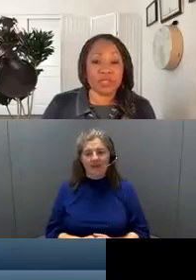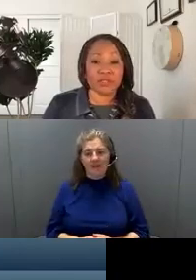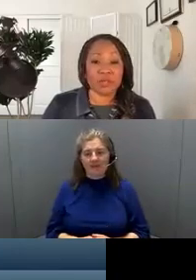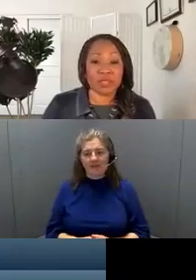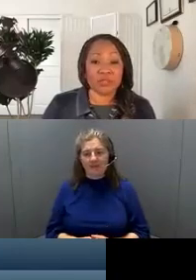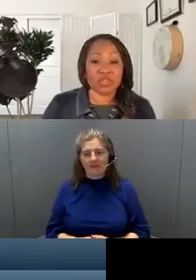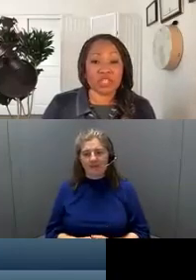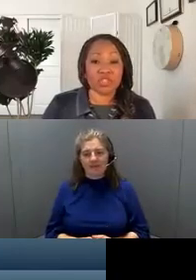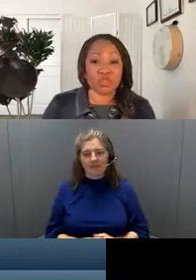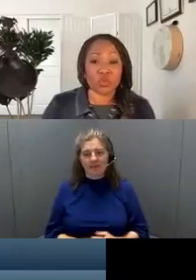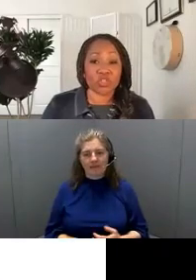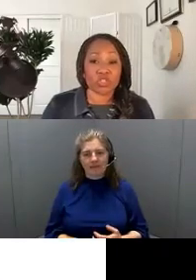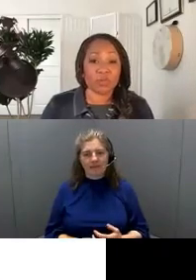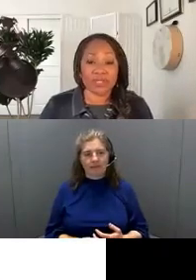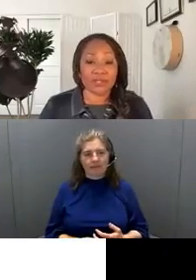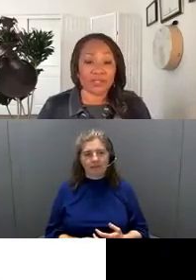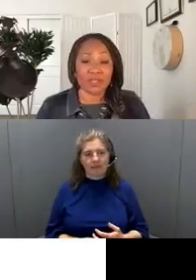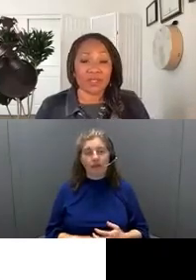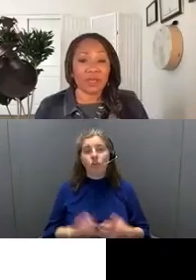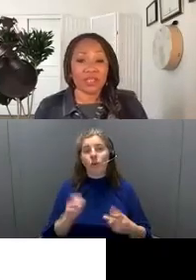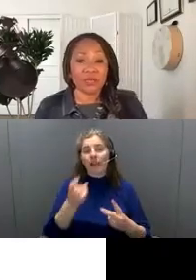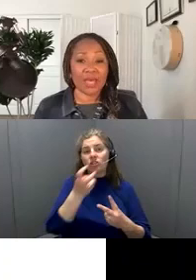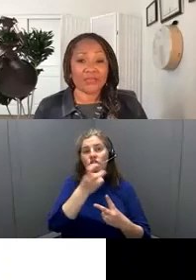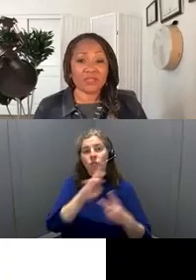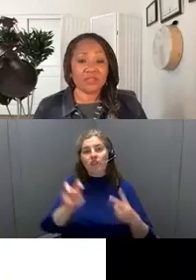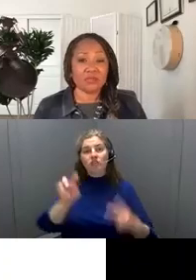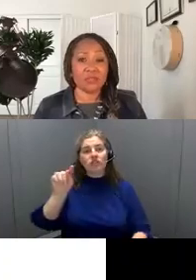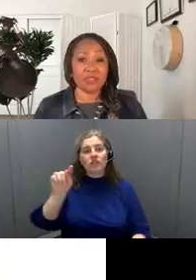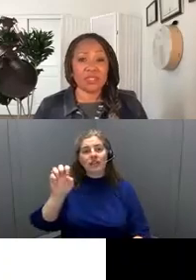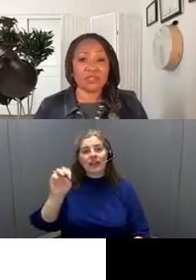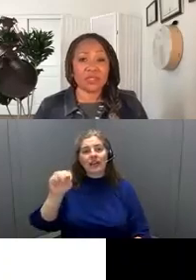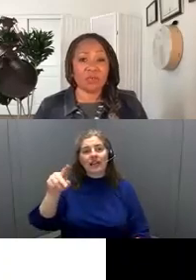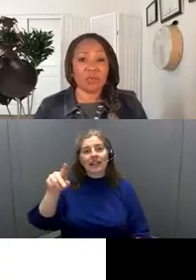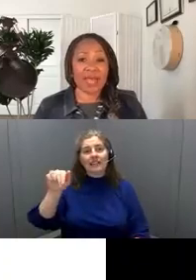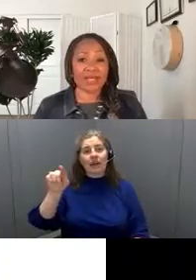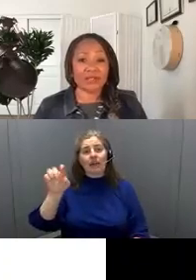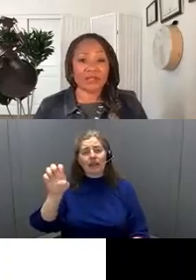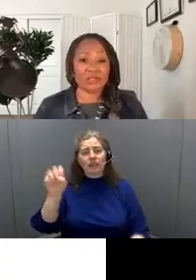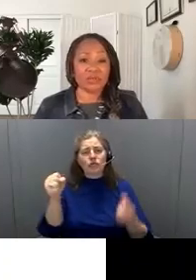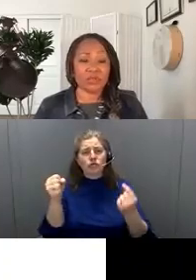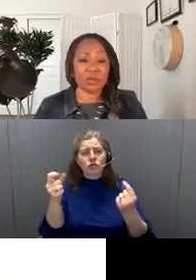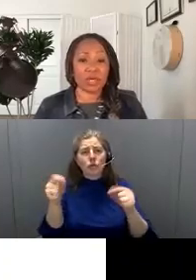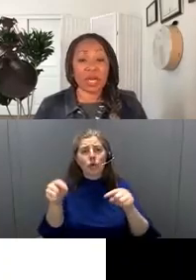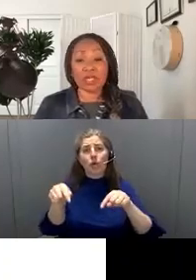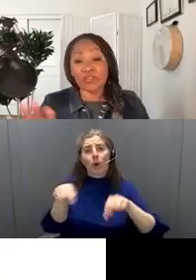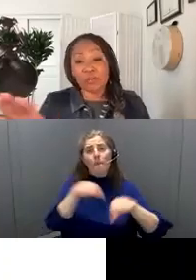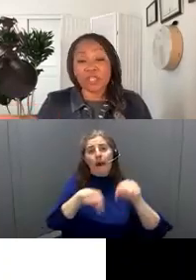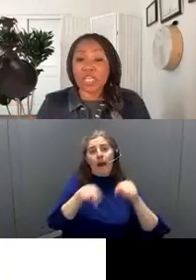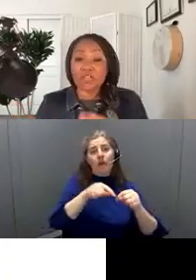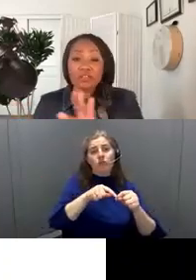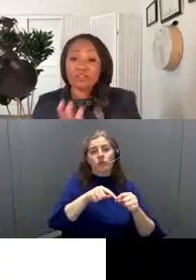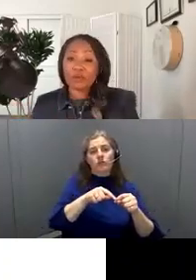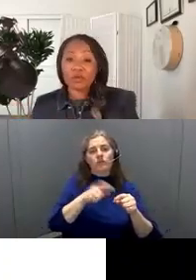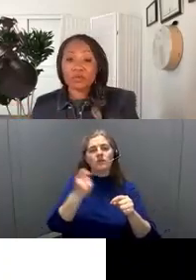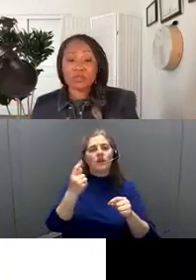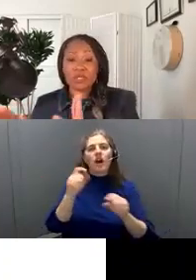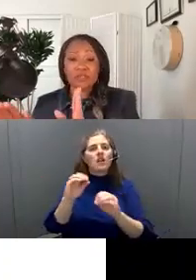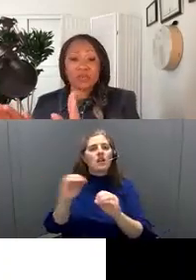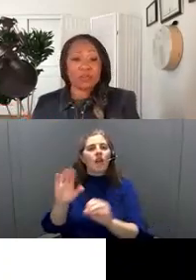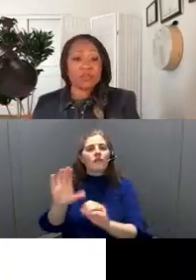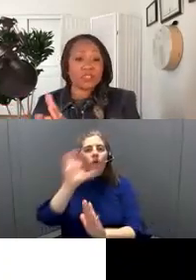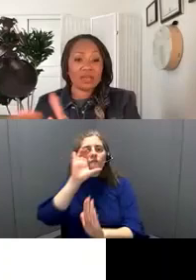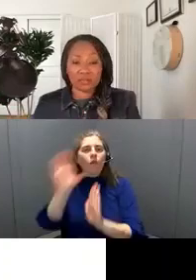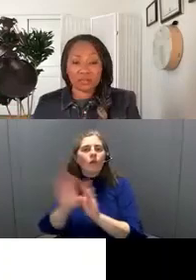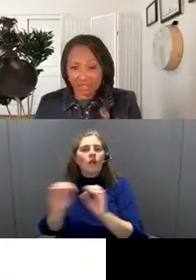doing this, you can switch templates. All you have to do is go back to none of your photos, none of